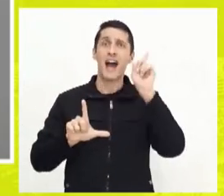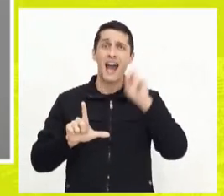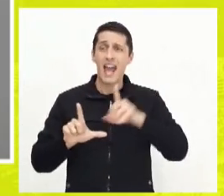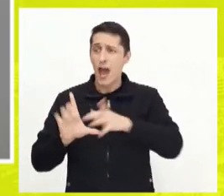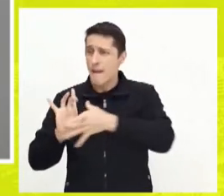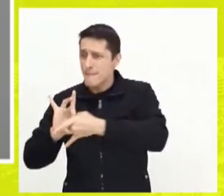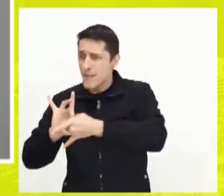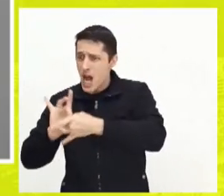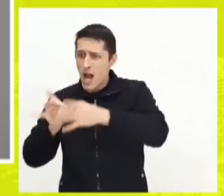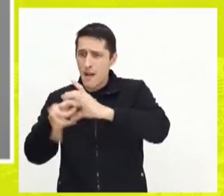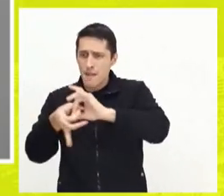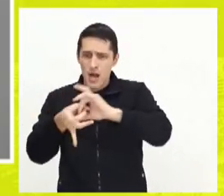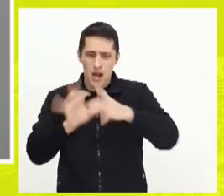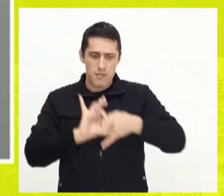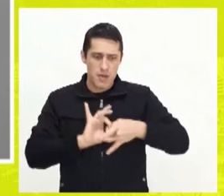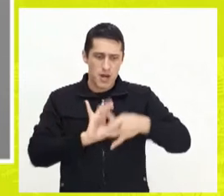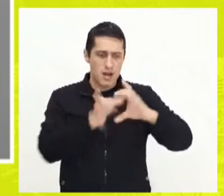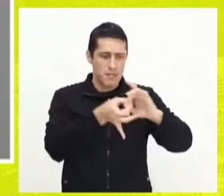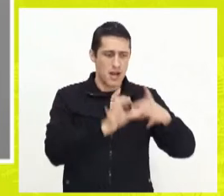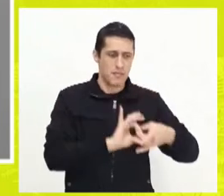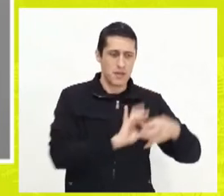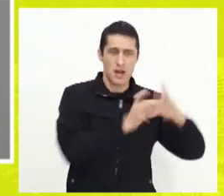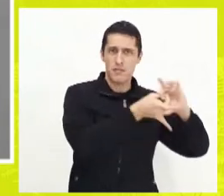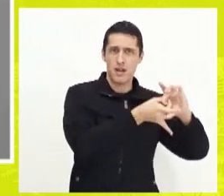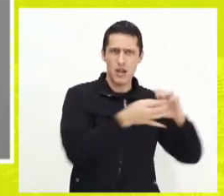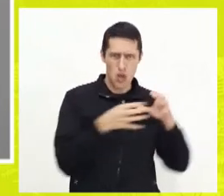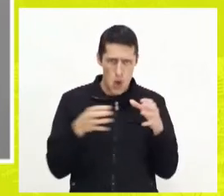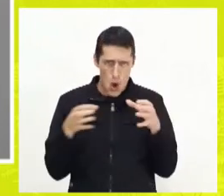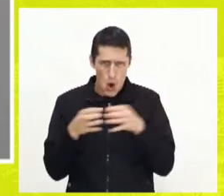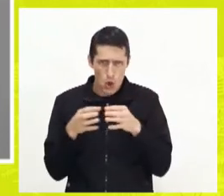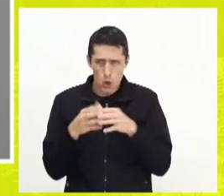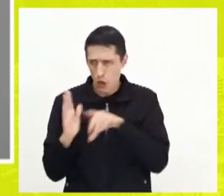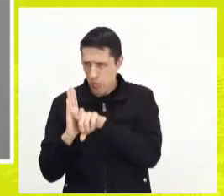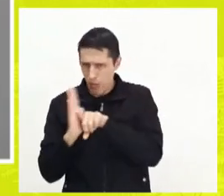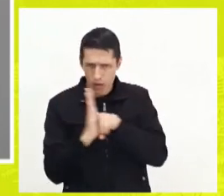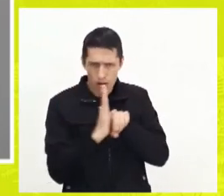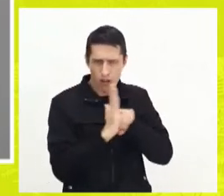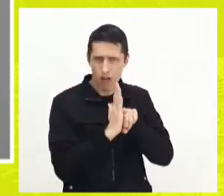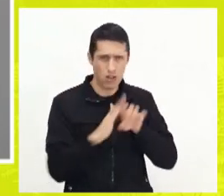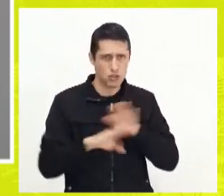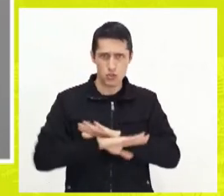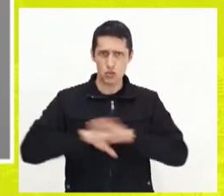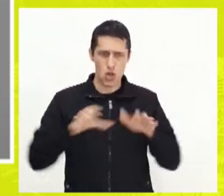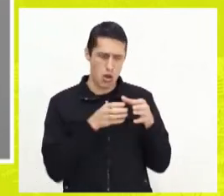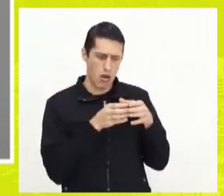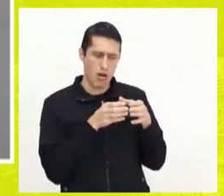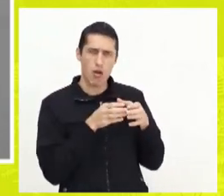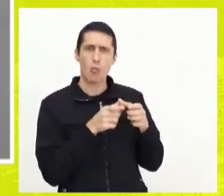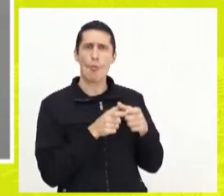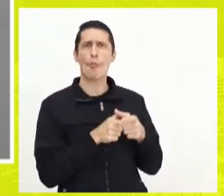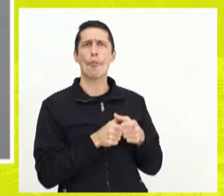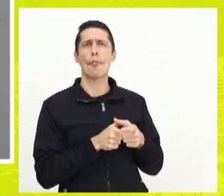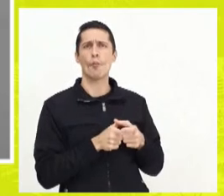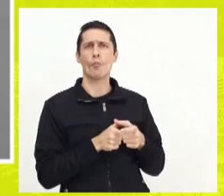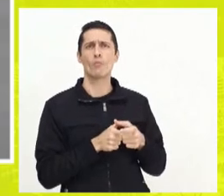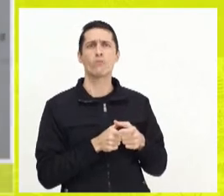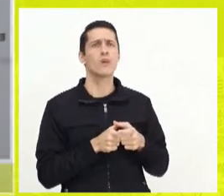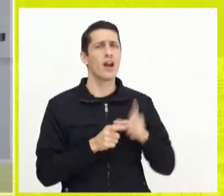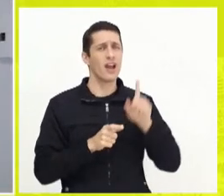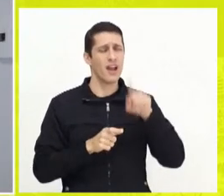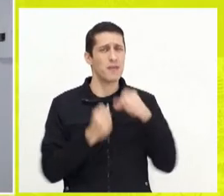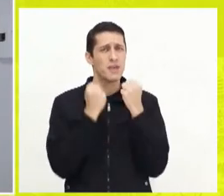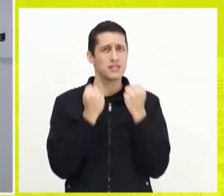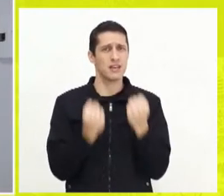much bigger than just fact checkers alone they cannot carry